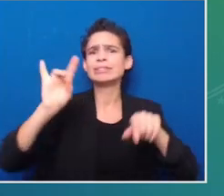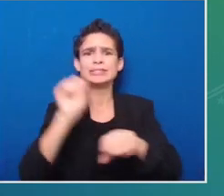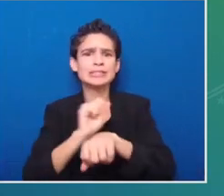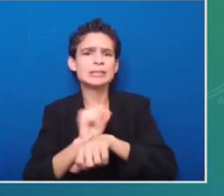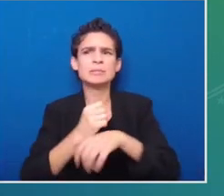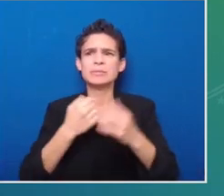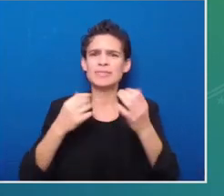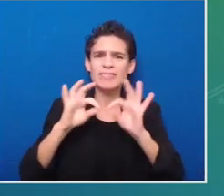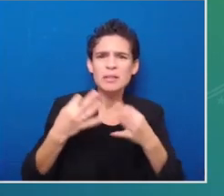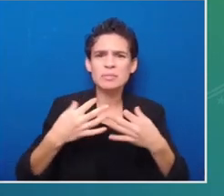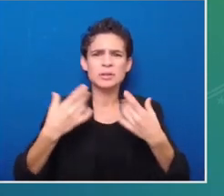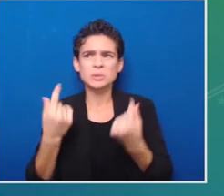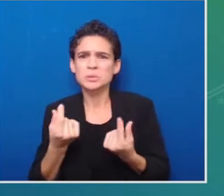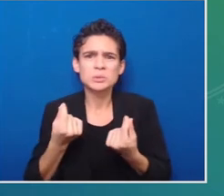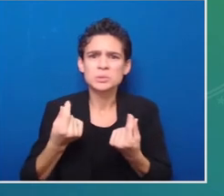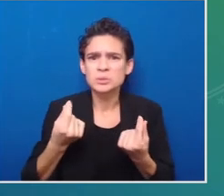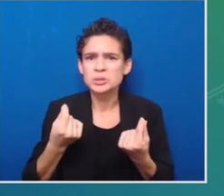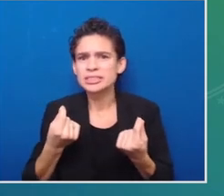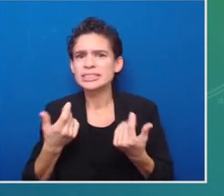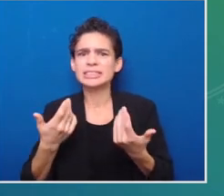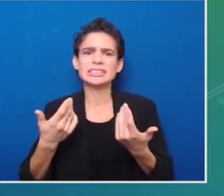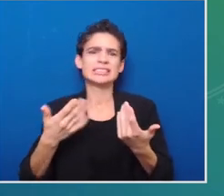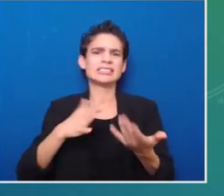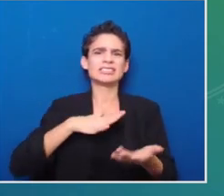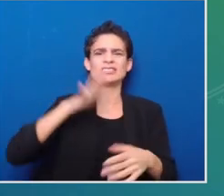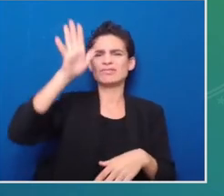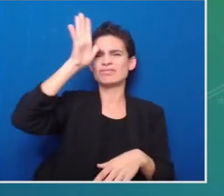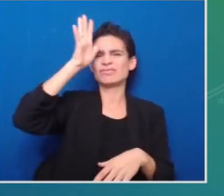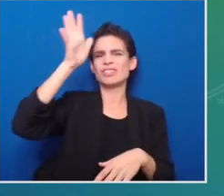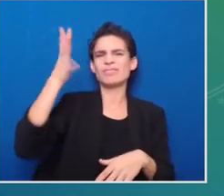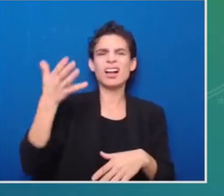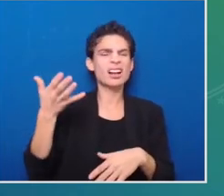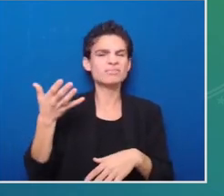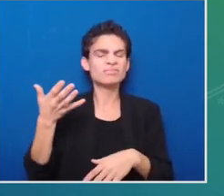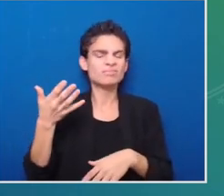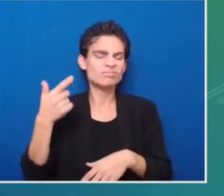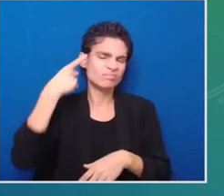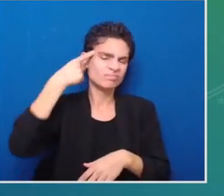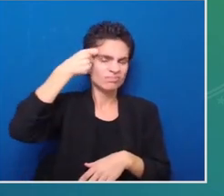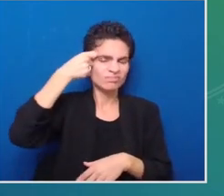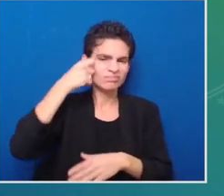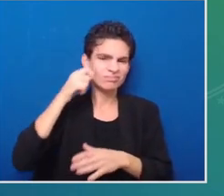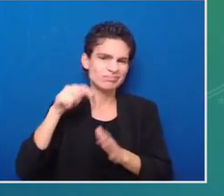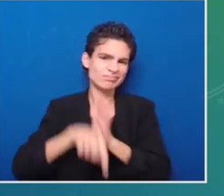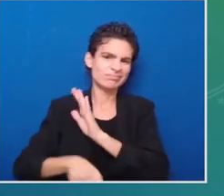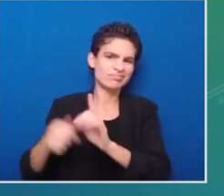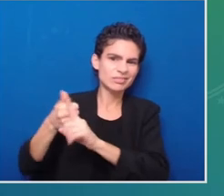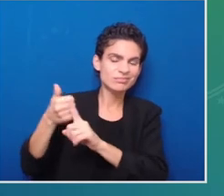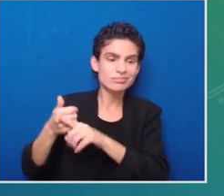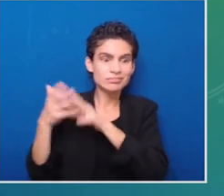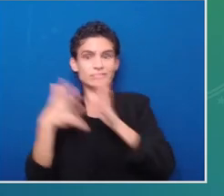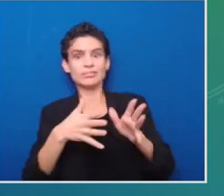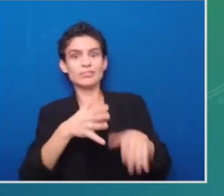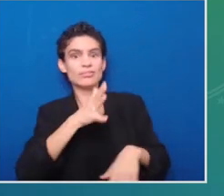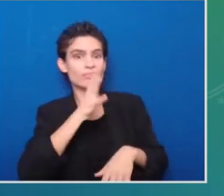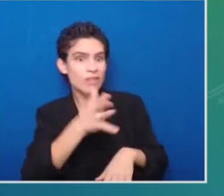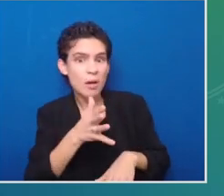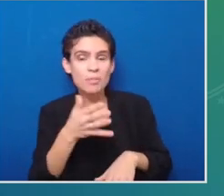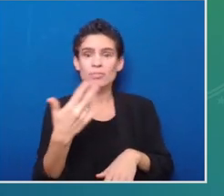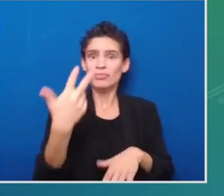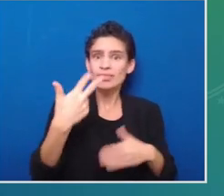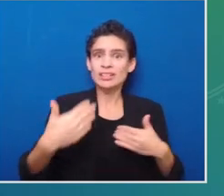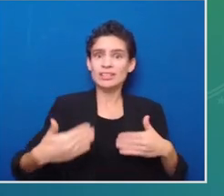family, in desperation, my grandfather shot himself, leaving my grandmother and three